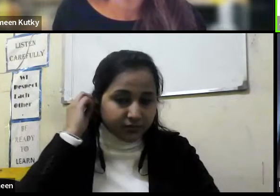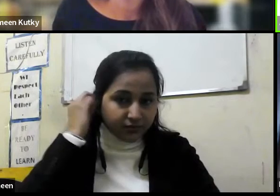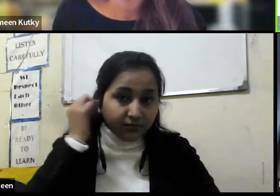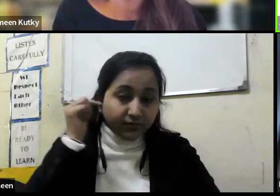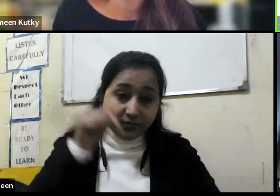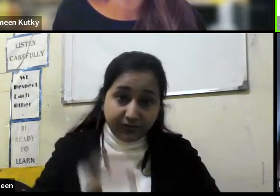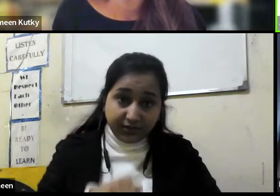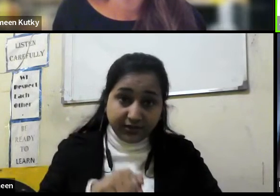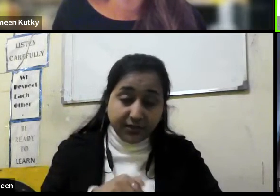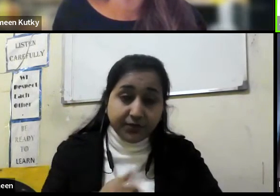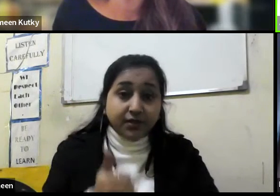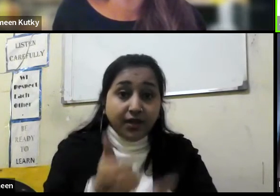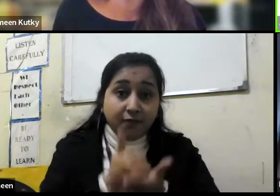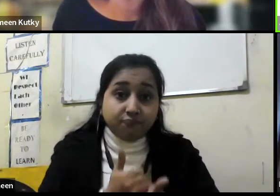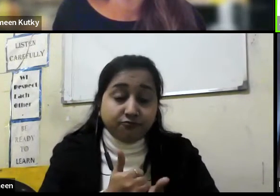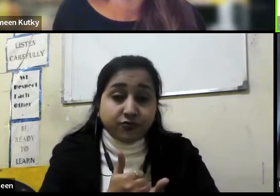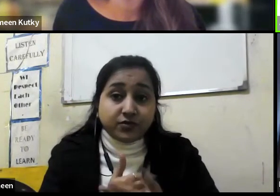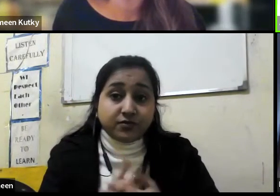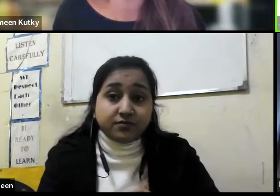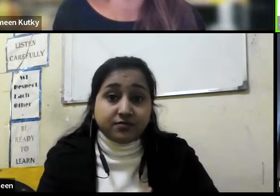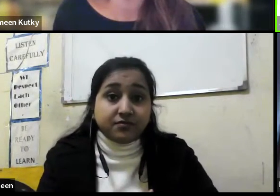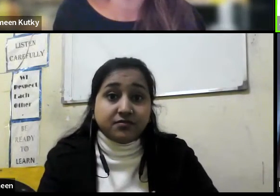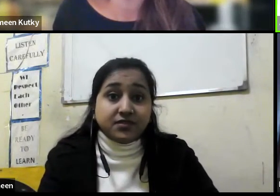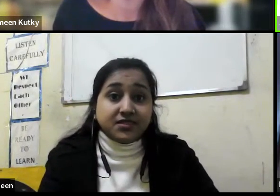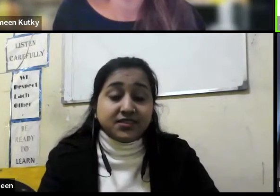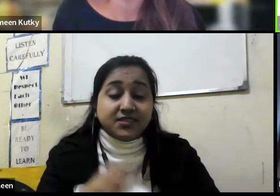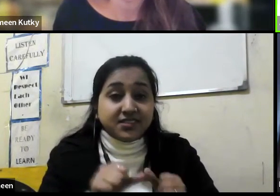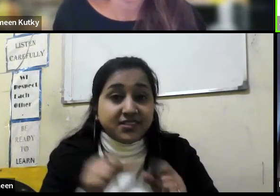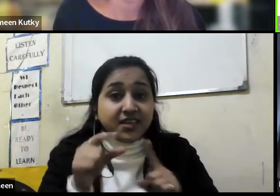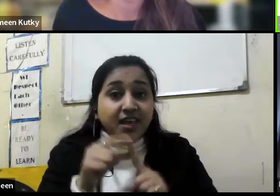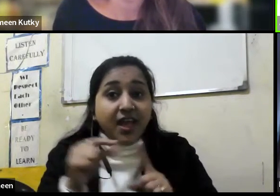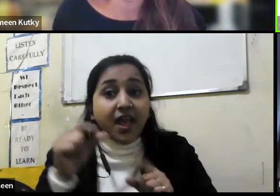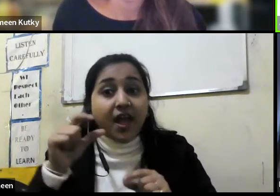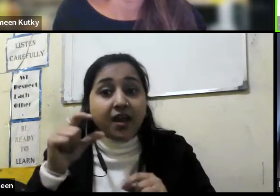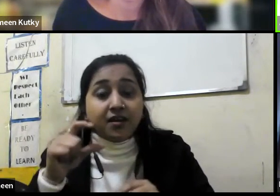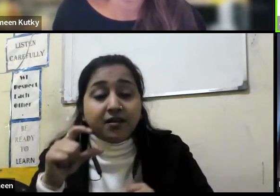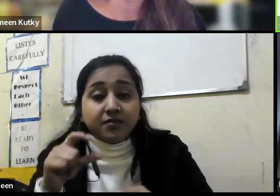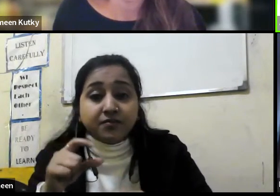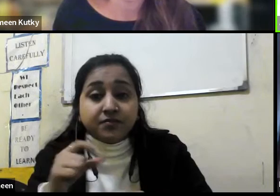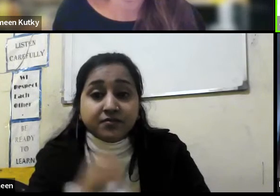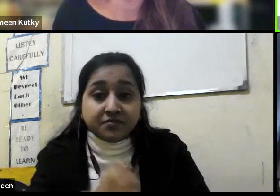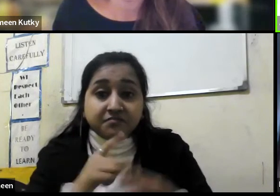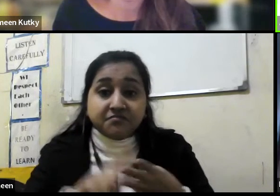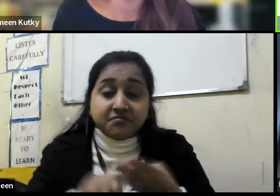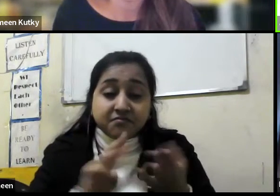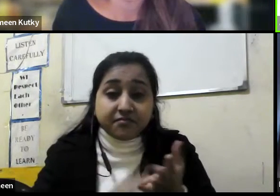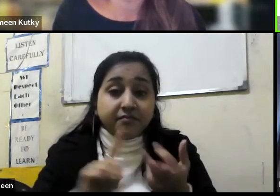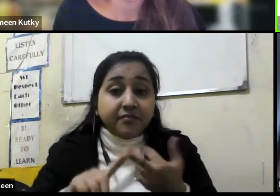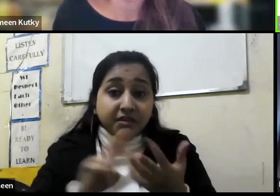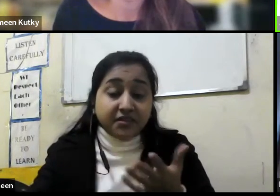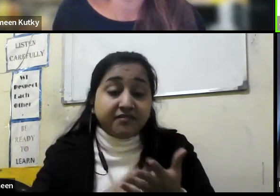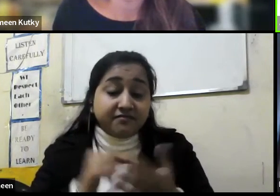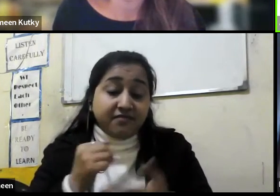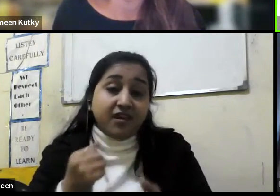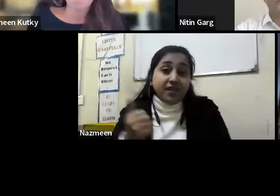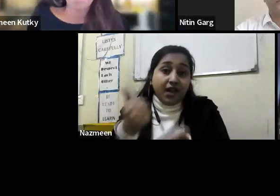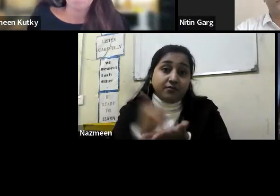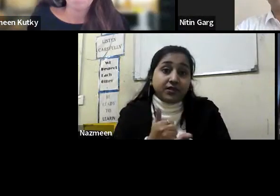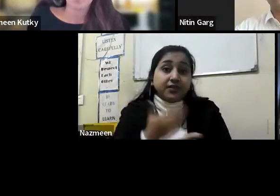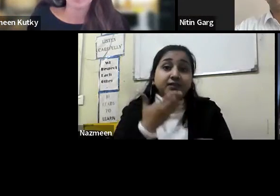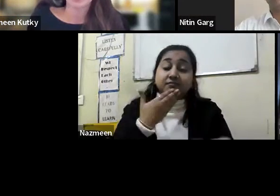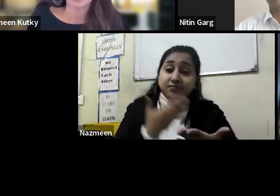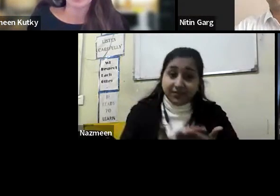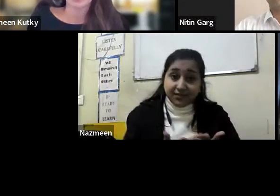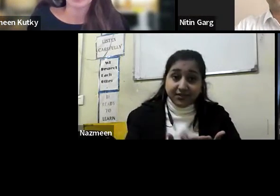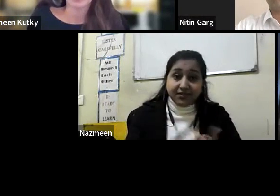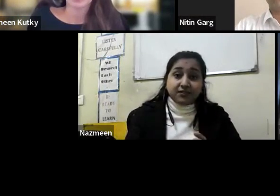say, samagri that Capgemini has added. So thank you, Capgemini, for this wonderful effort. And along with Sarthi,